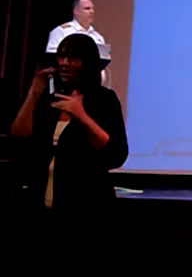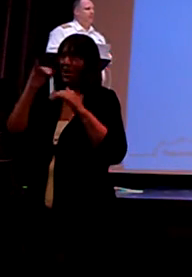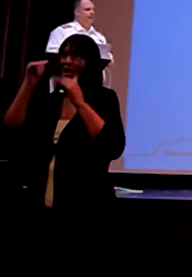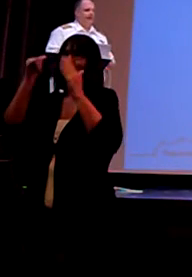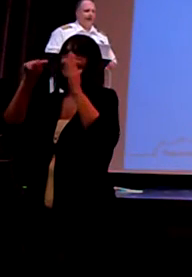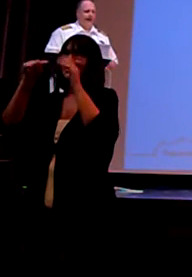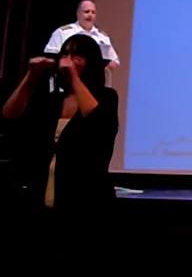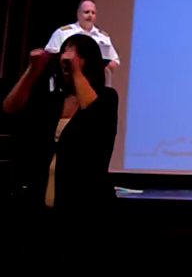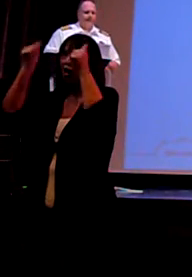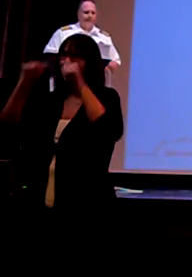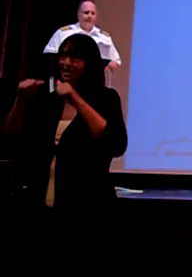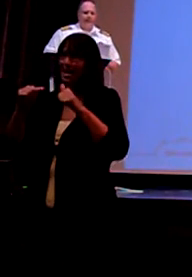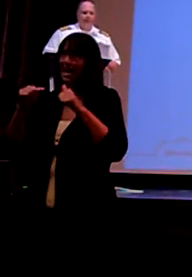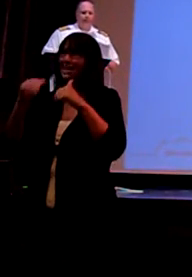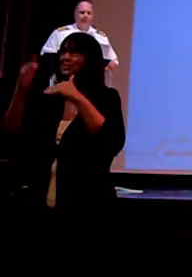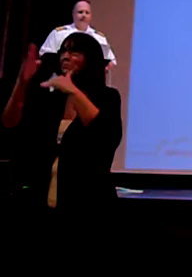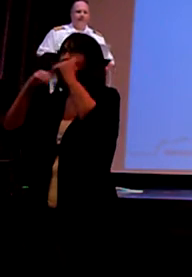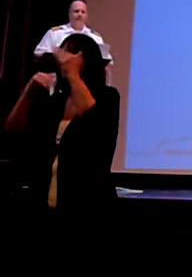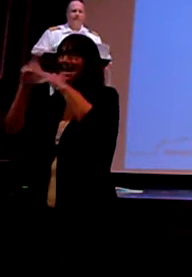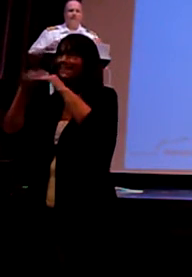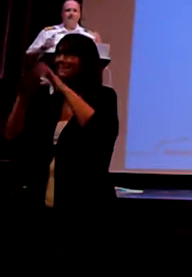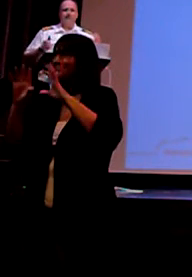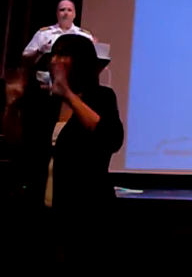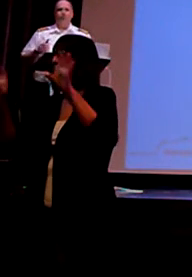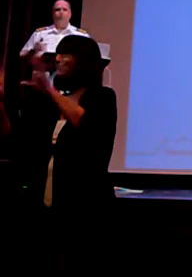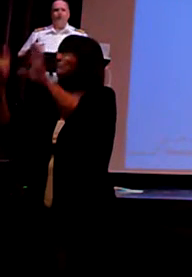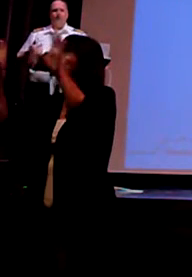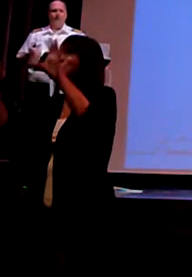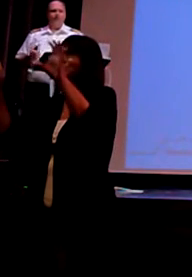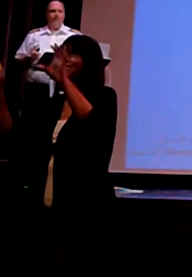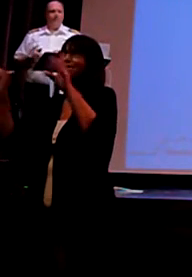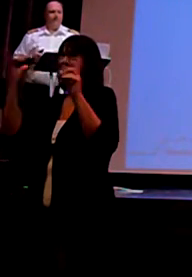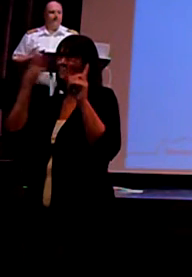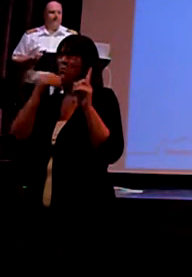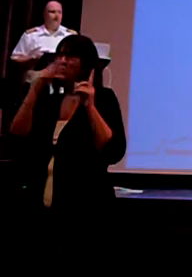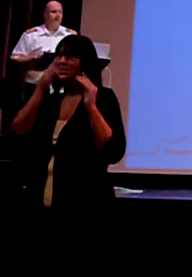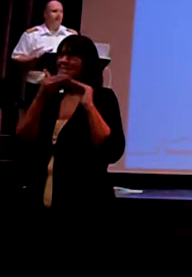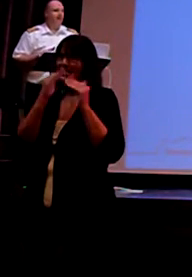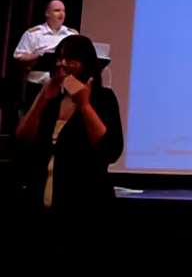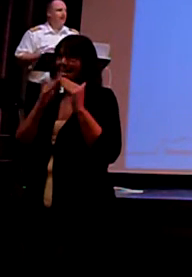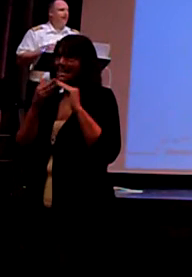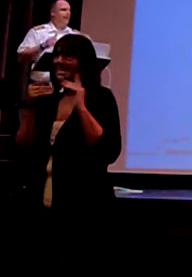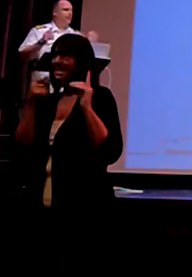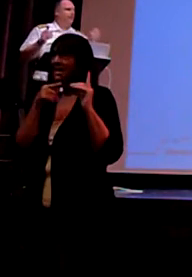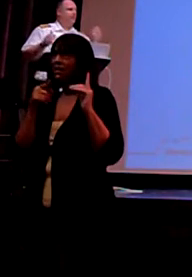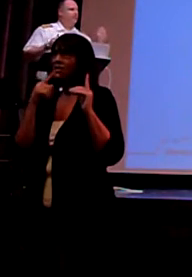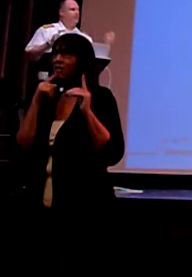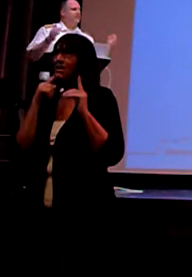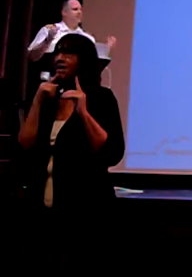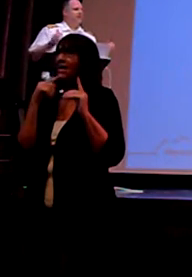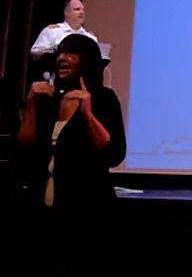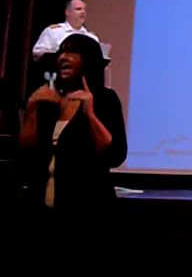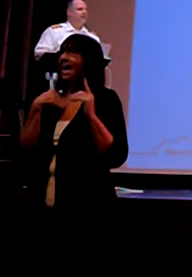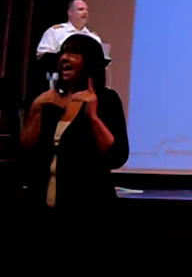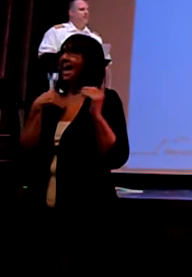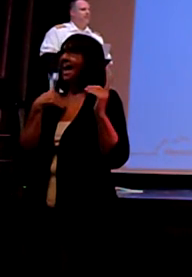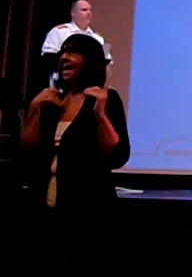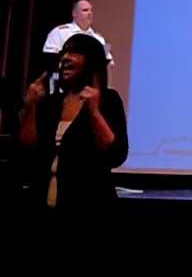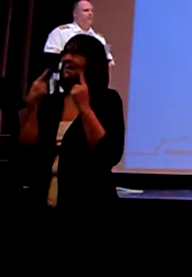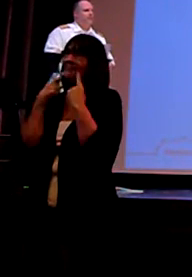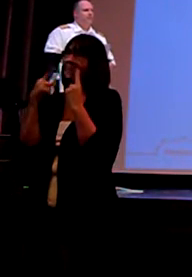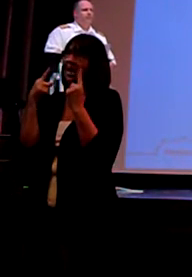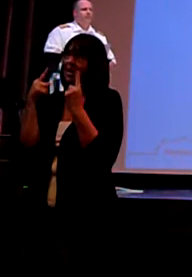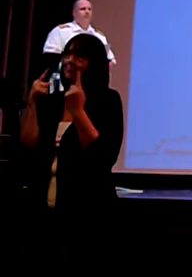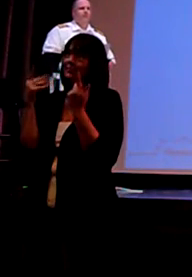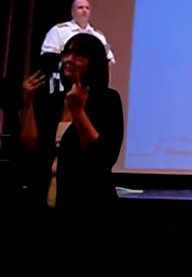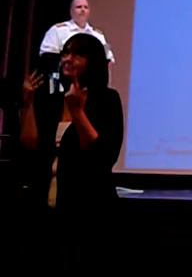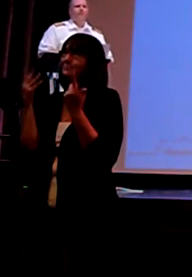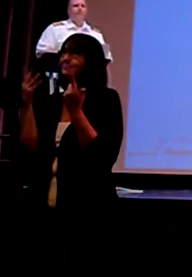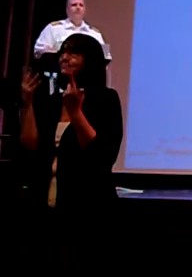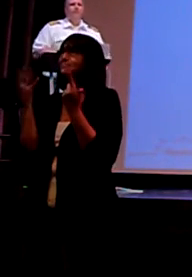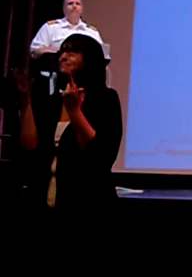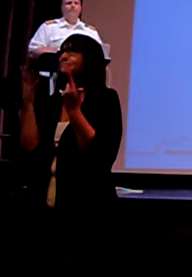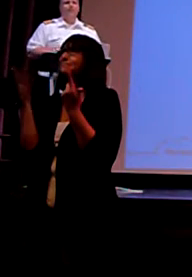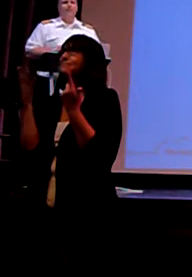architecture and all the different things that is going on there with Gaudi, this famous